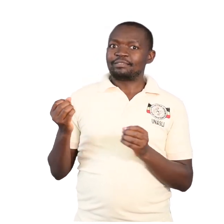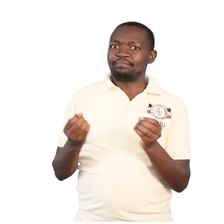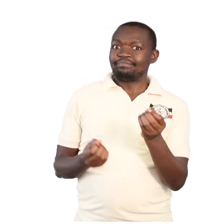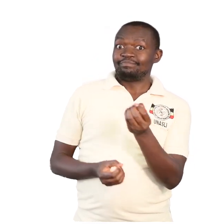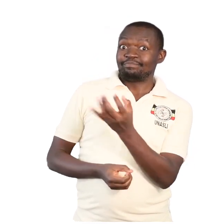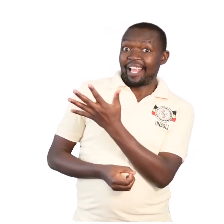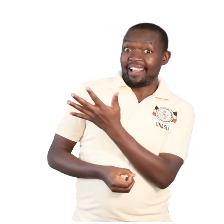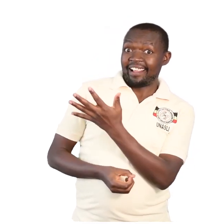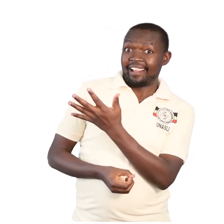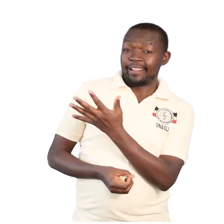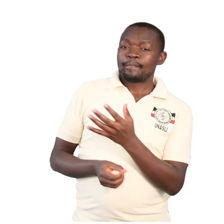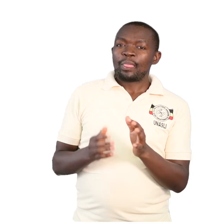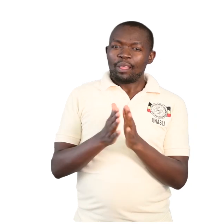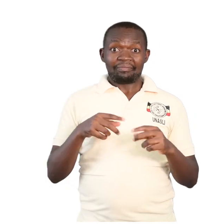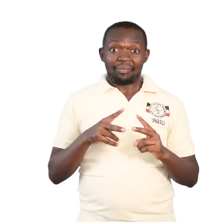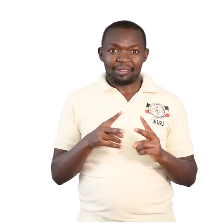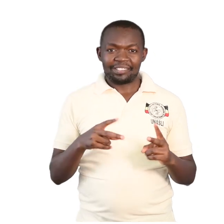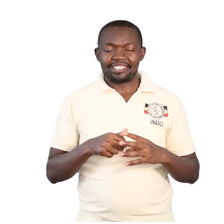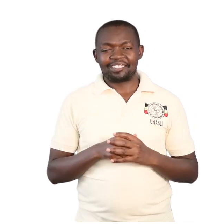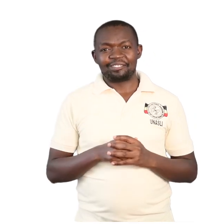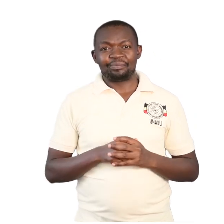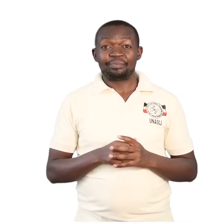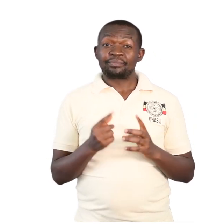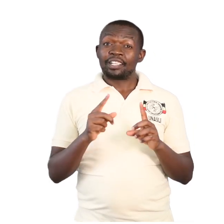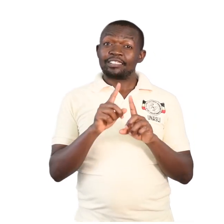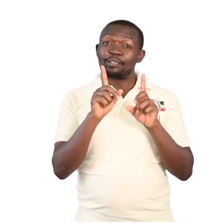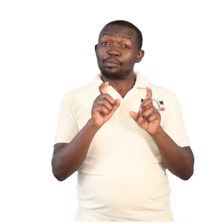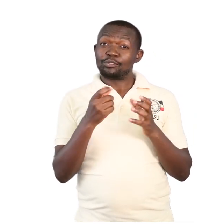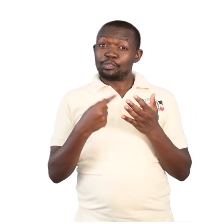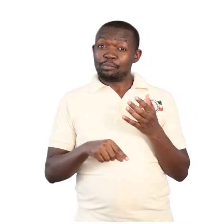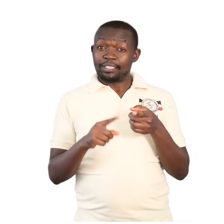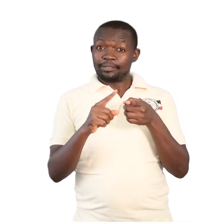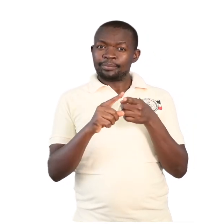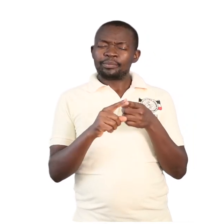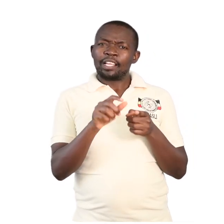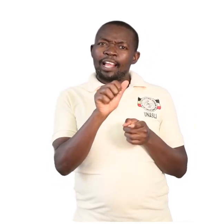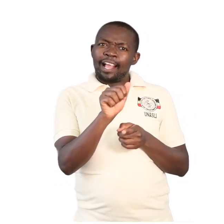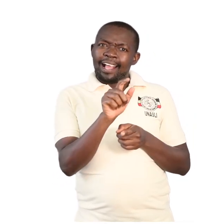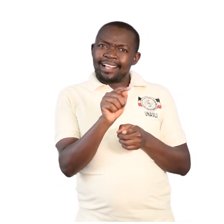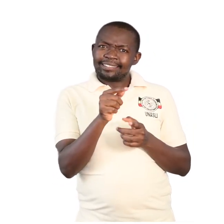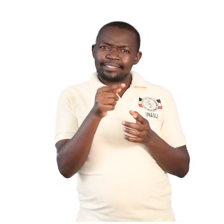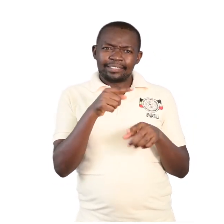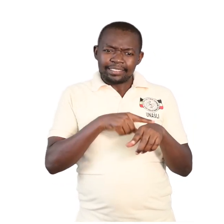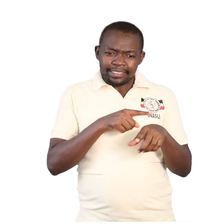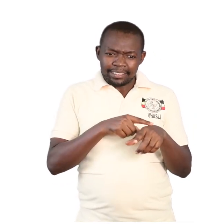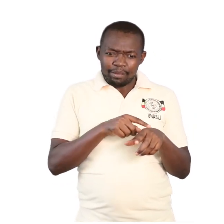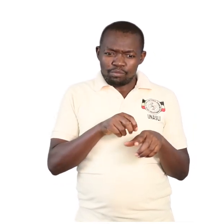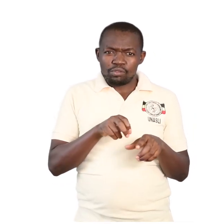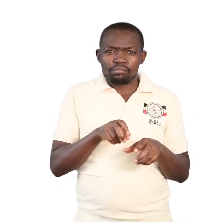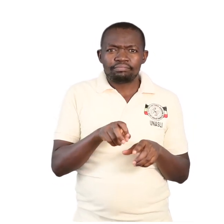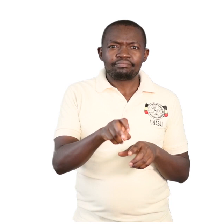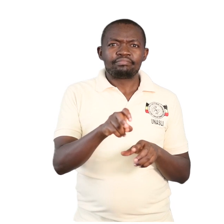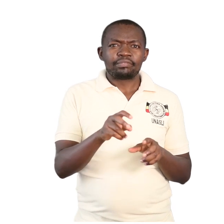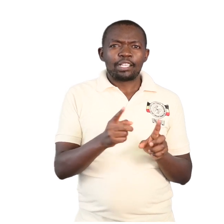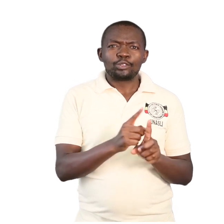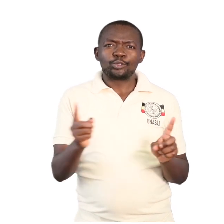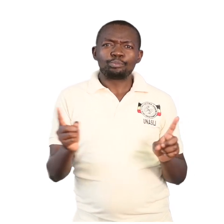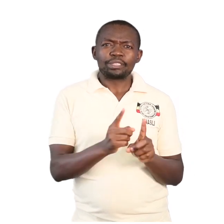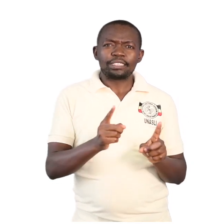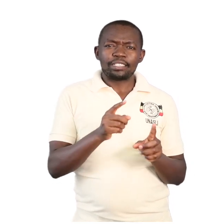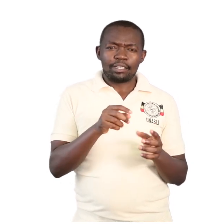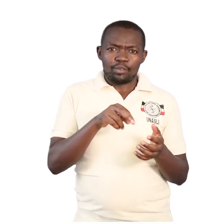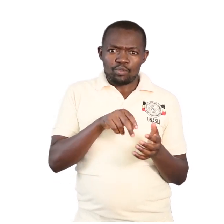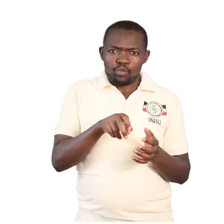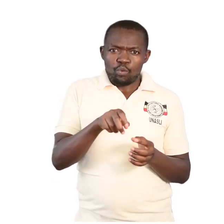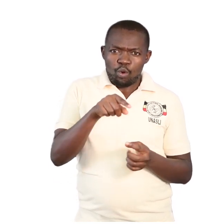Please do it in your free time. The question is, at what speed will you walk around the house?